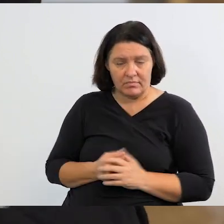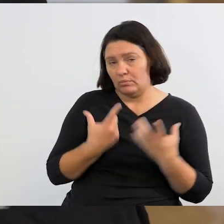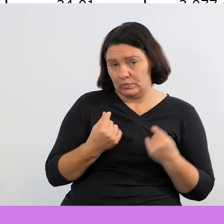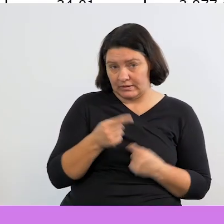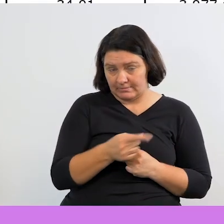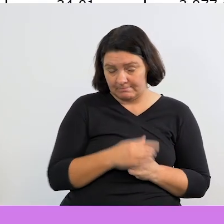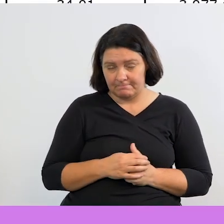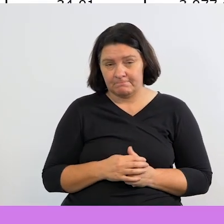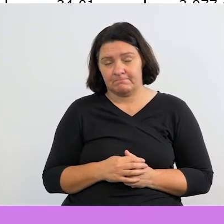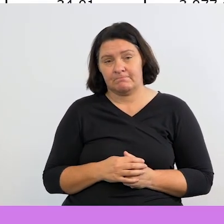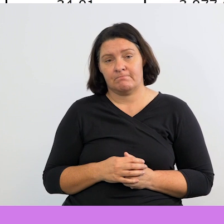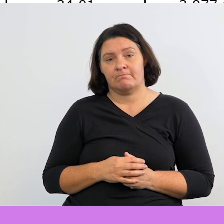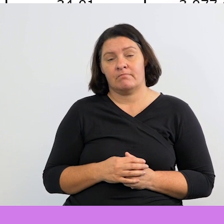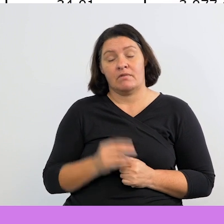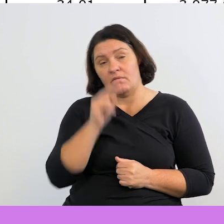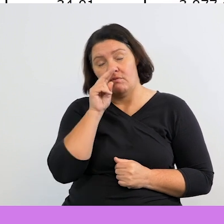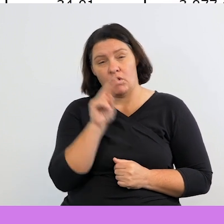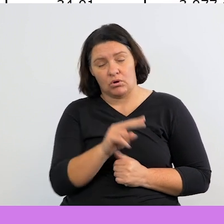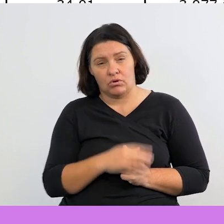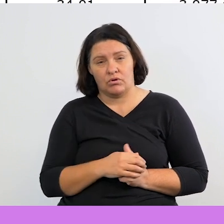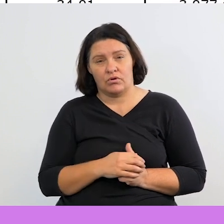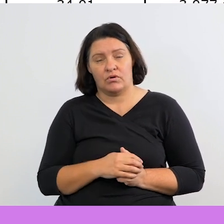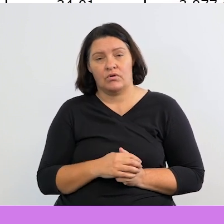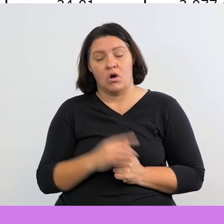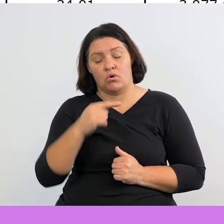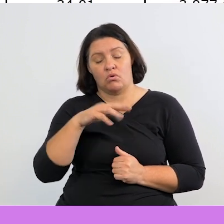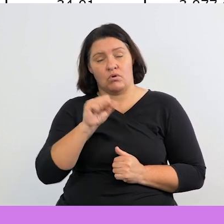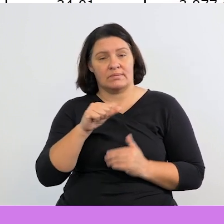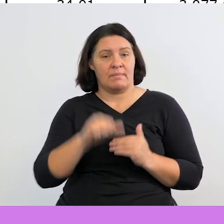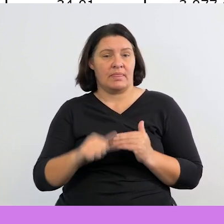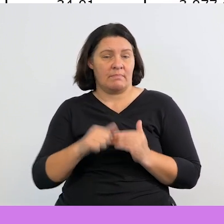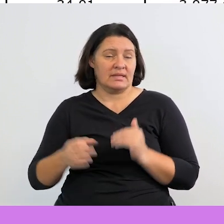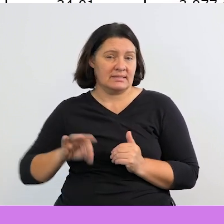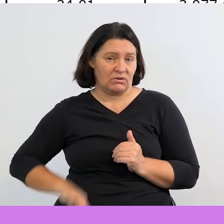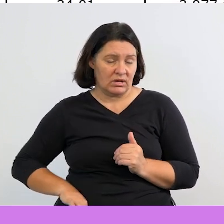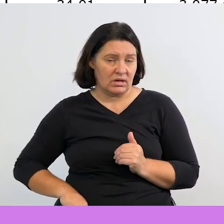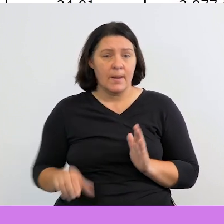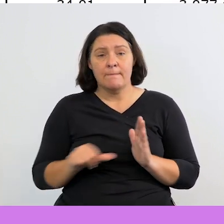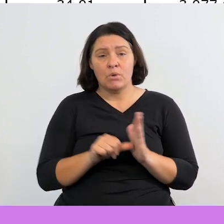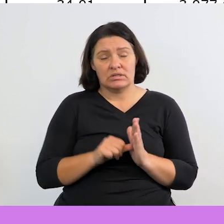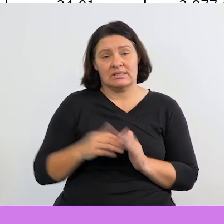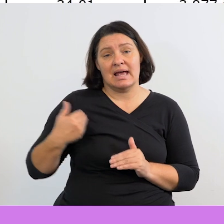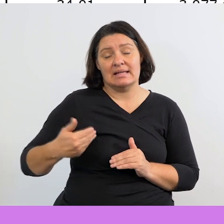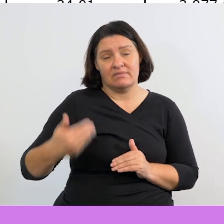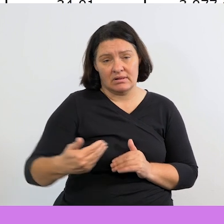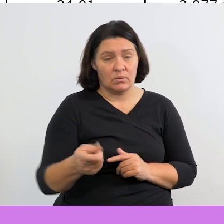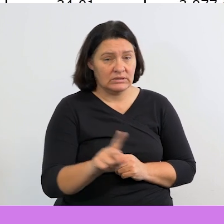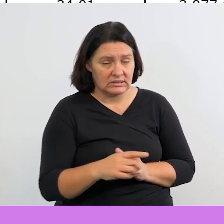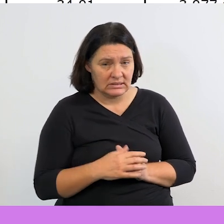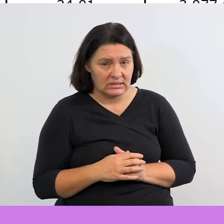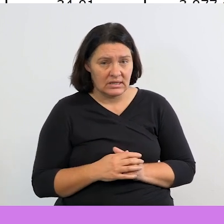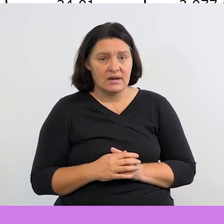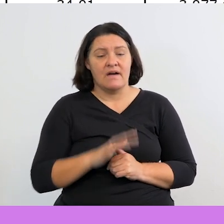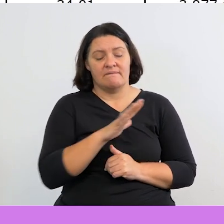that. Okay, so if you look at my gross monthly salary, it's important to note the intervals is in